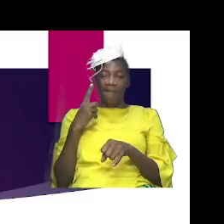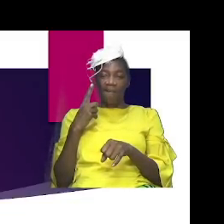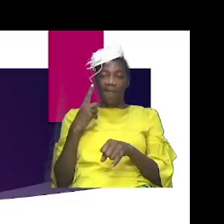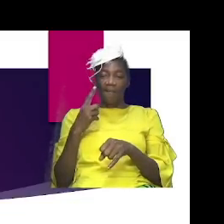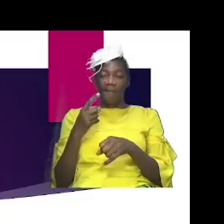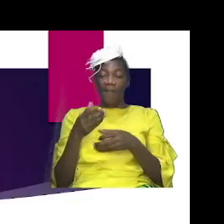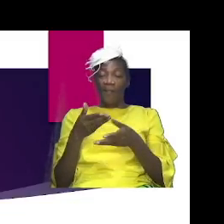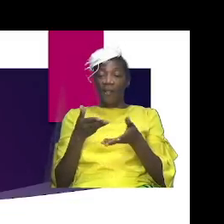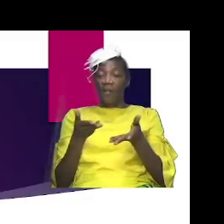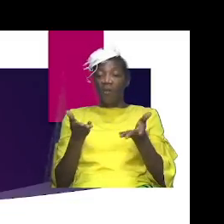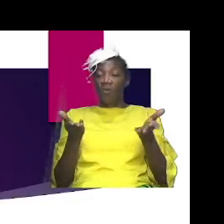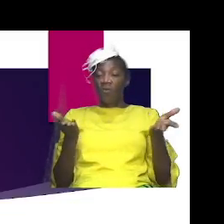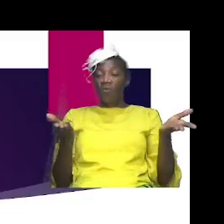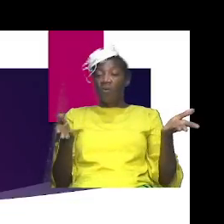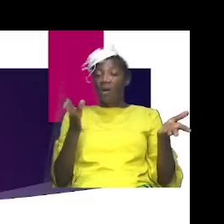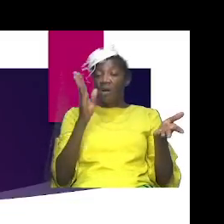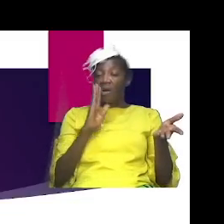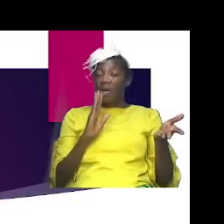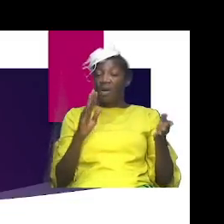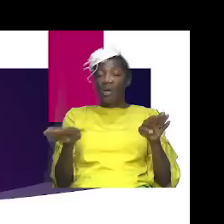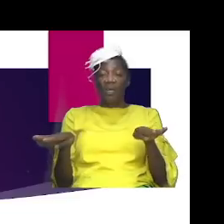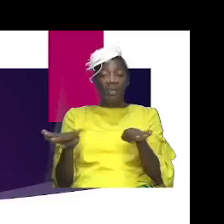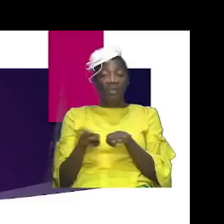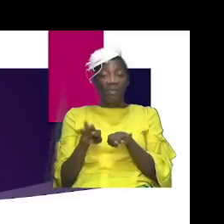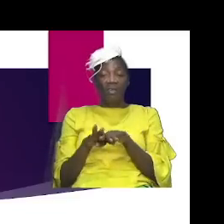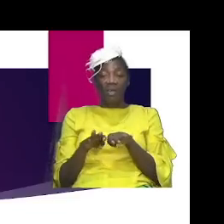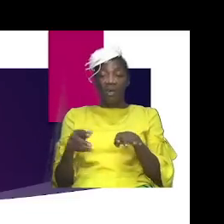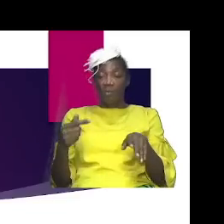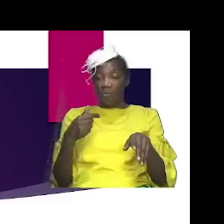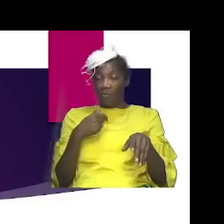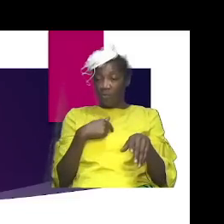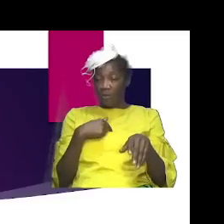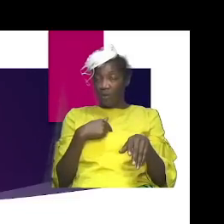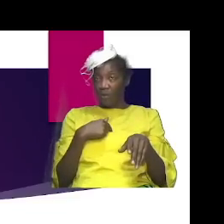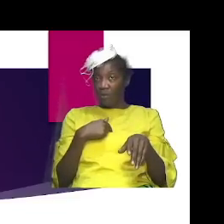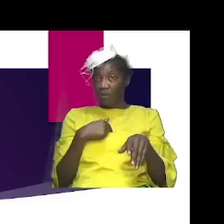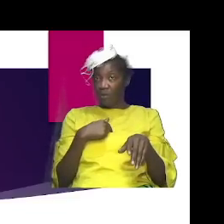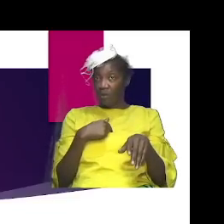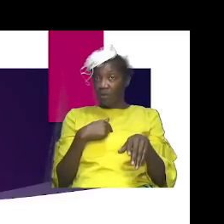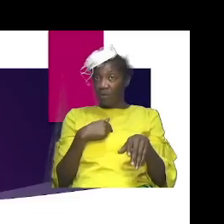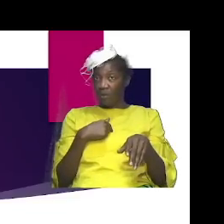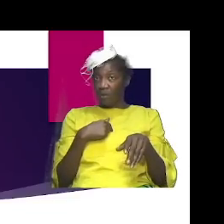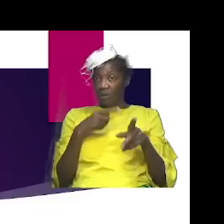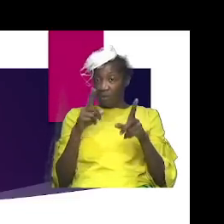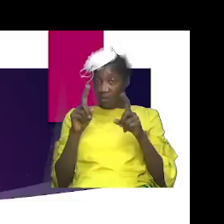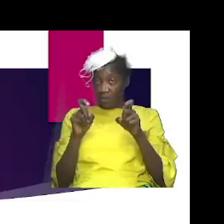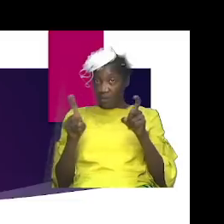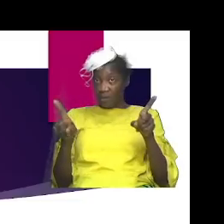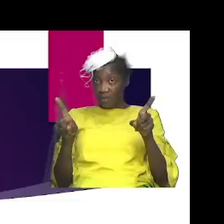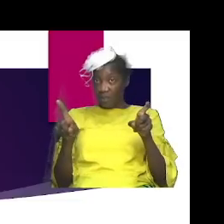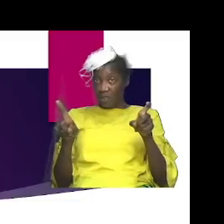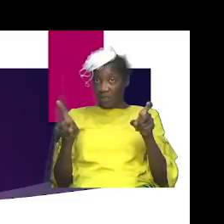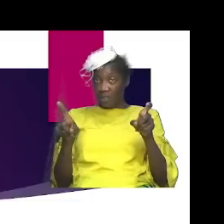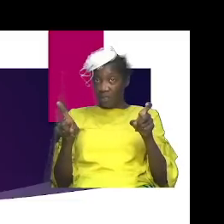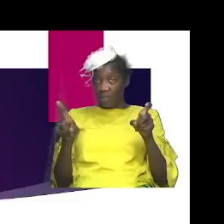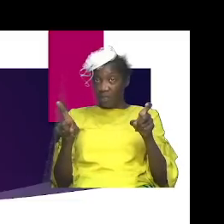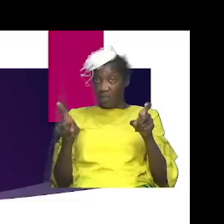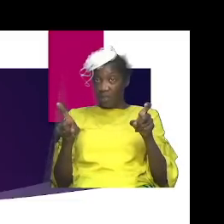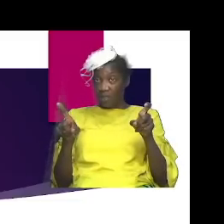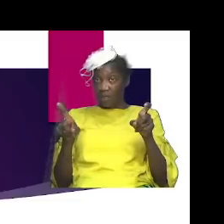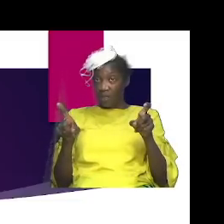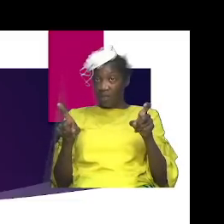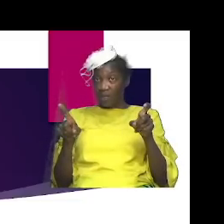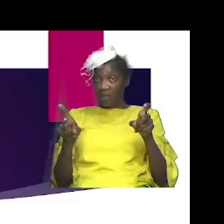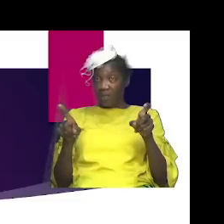What will God conclude about me? So that part, that second point, that third point that